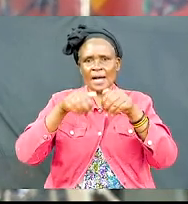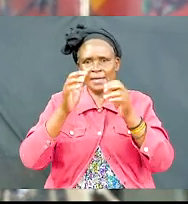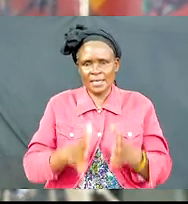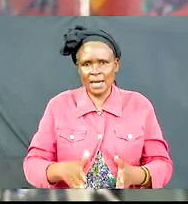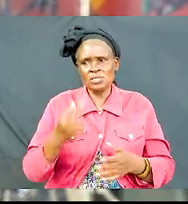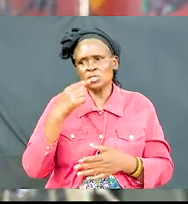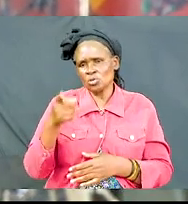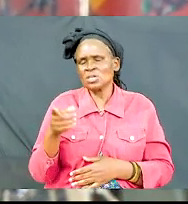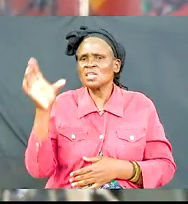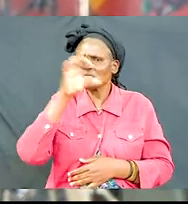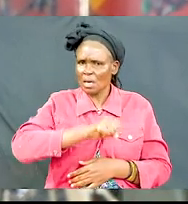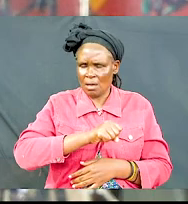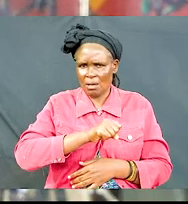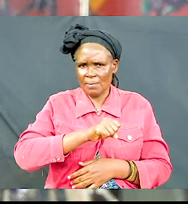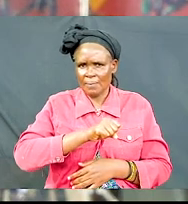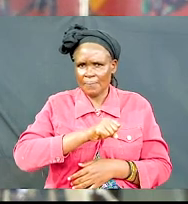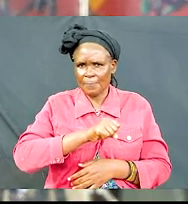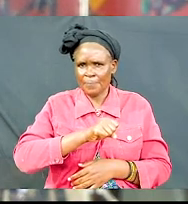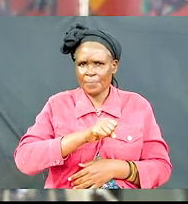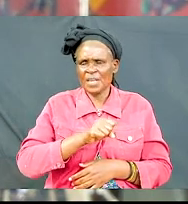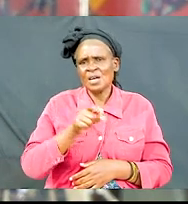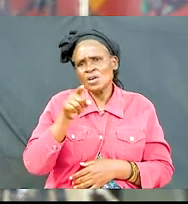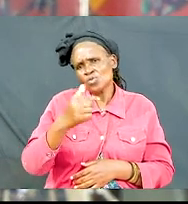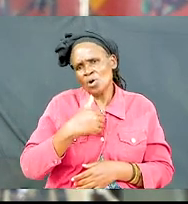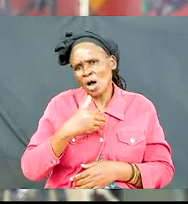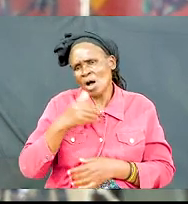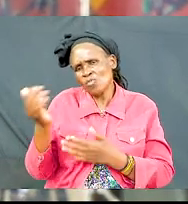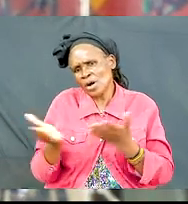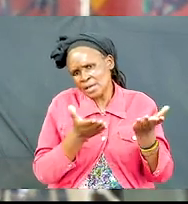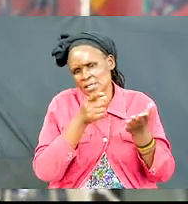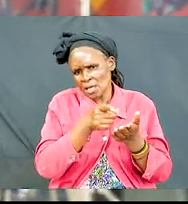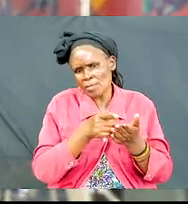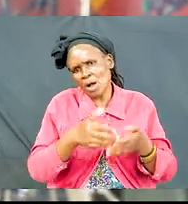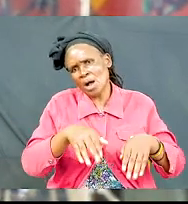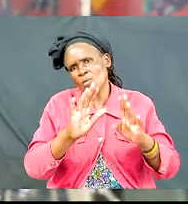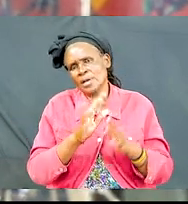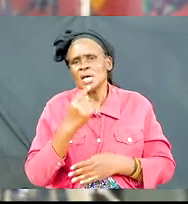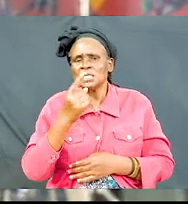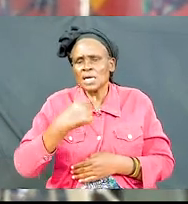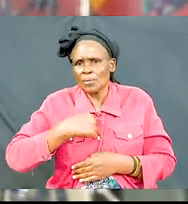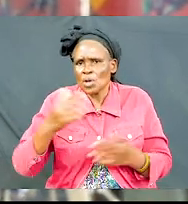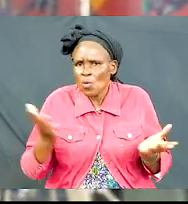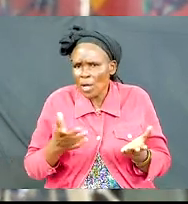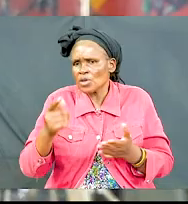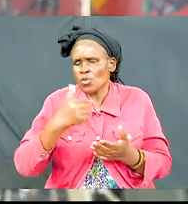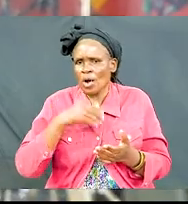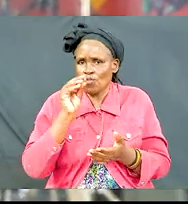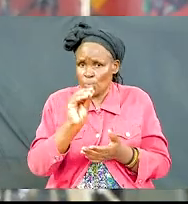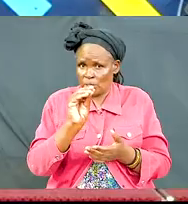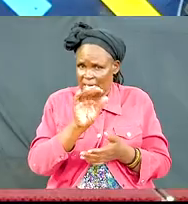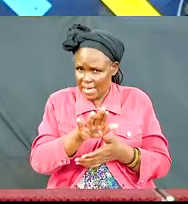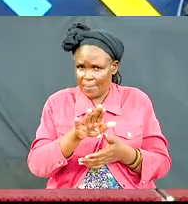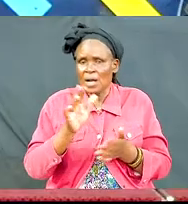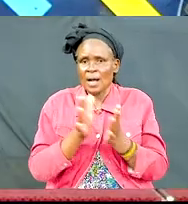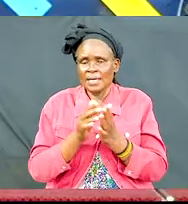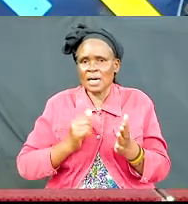said, sir, you have carried him away. Tell me where you have put him,